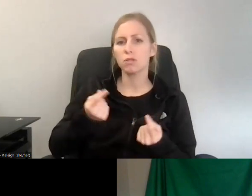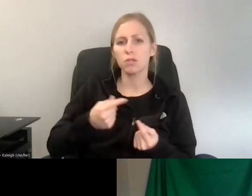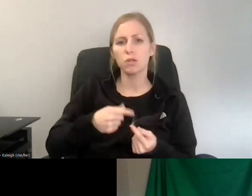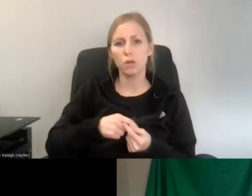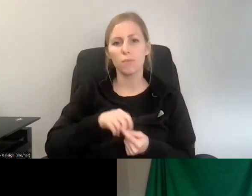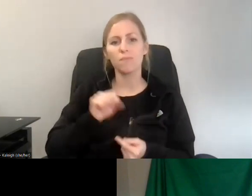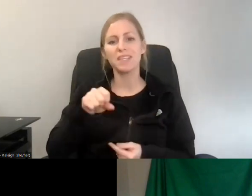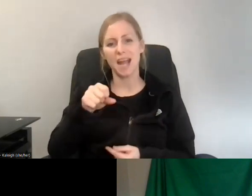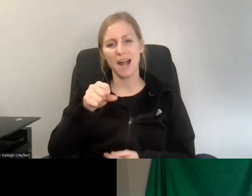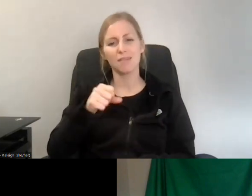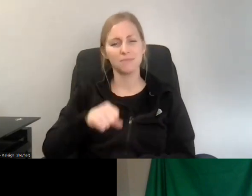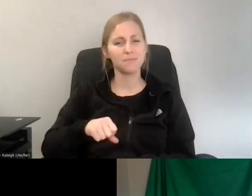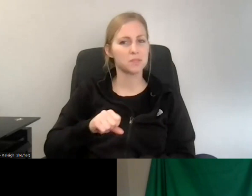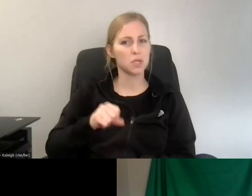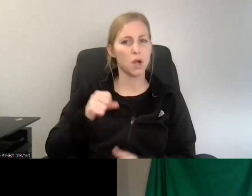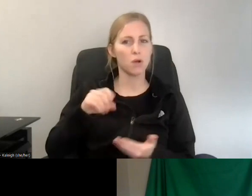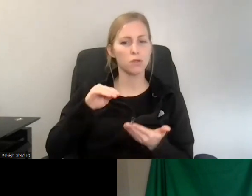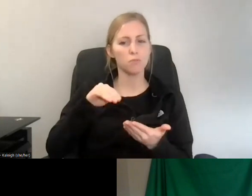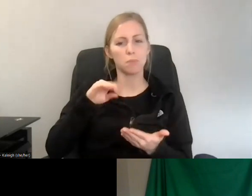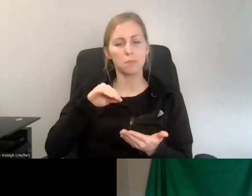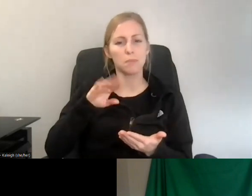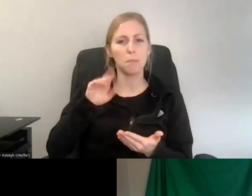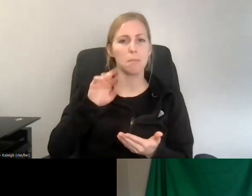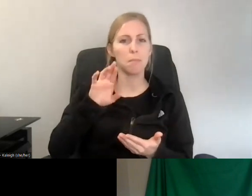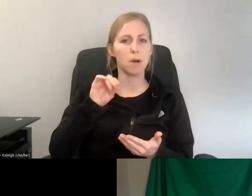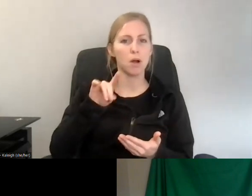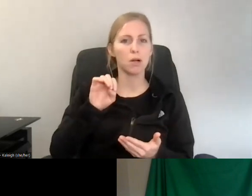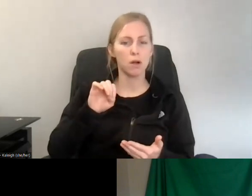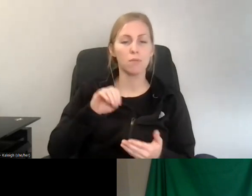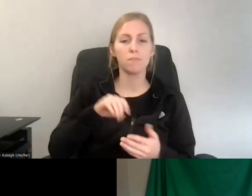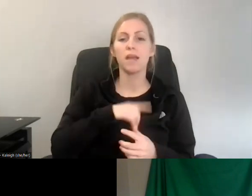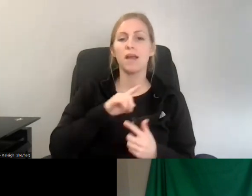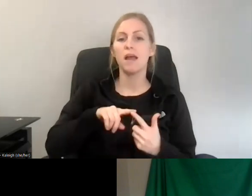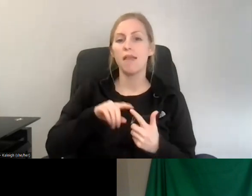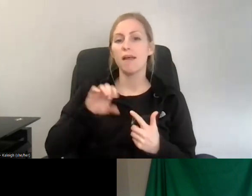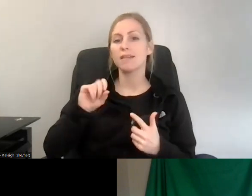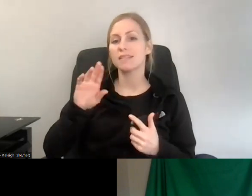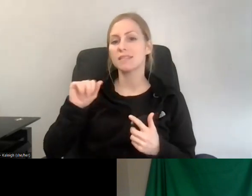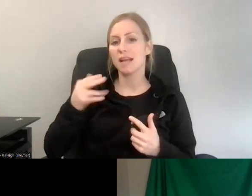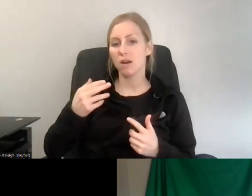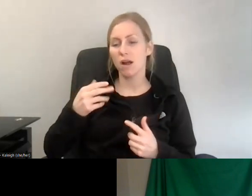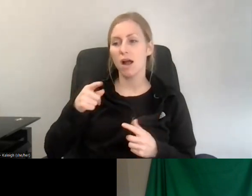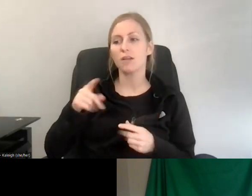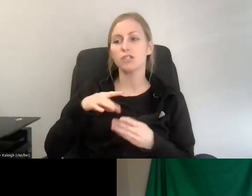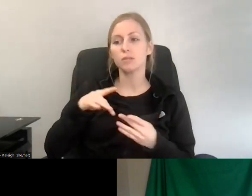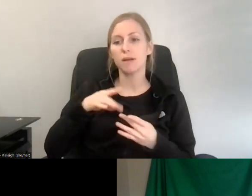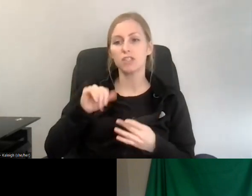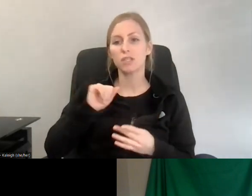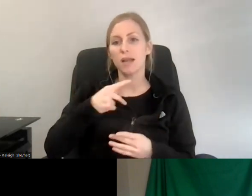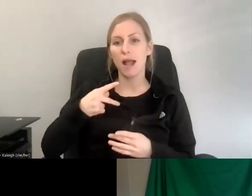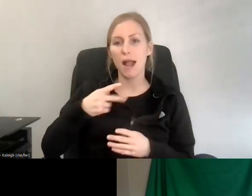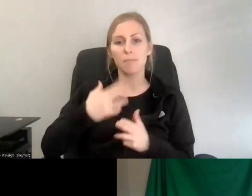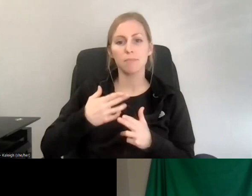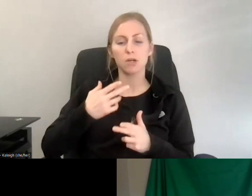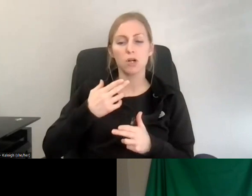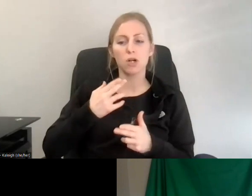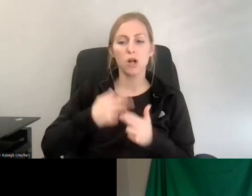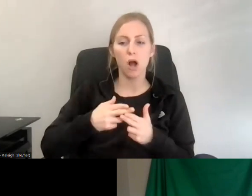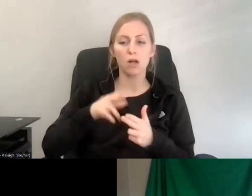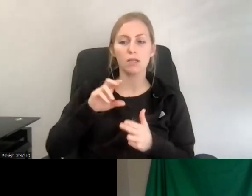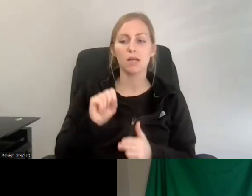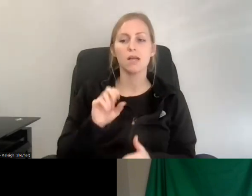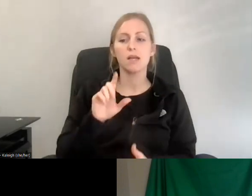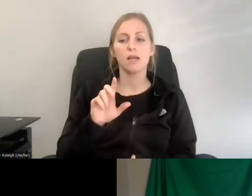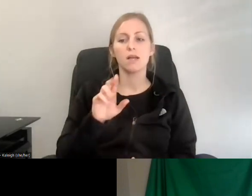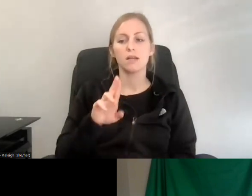Okay, yes. Great, great. And then Sarah is mentioning an app called Sullivan Plus, similar to